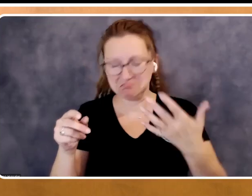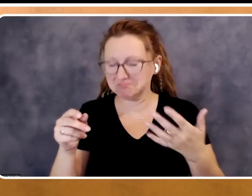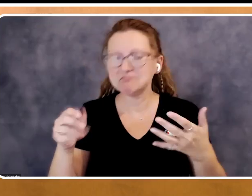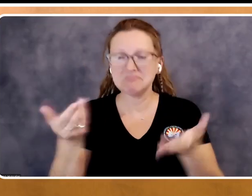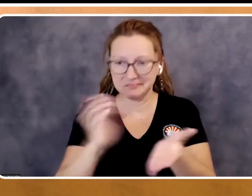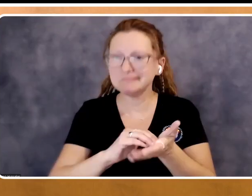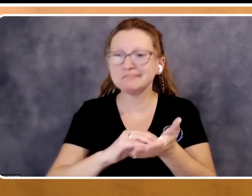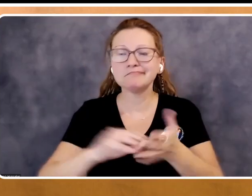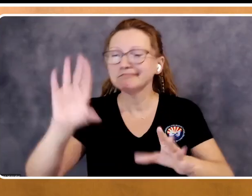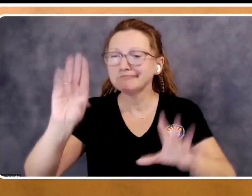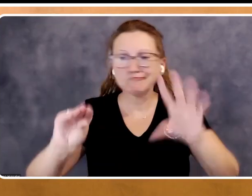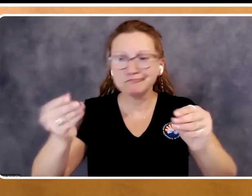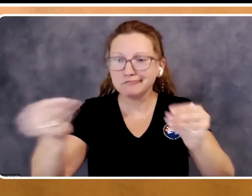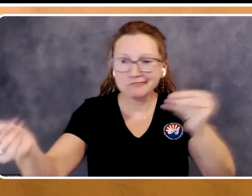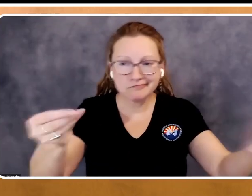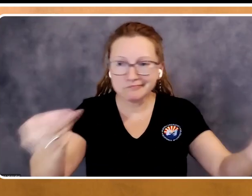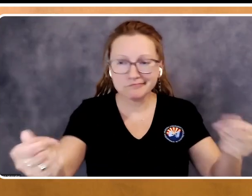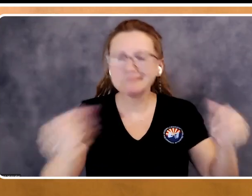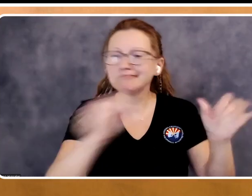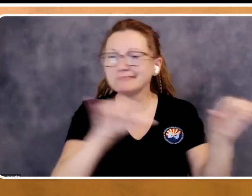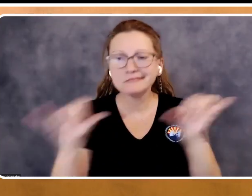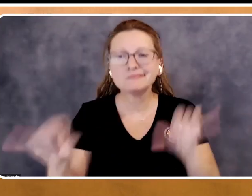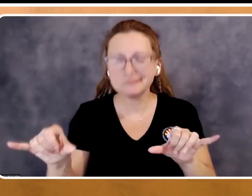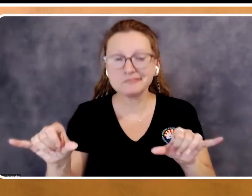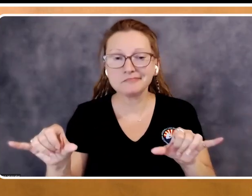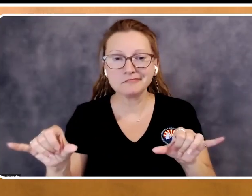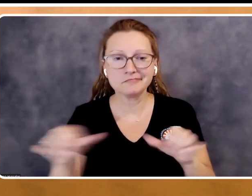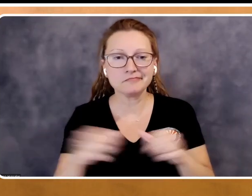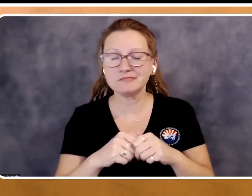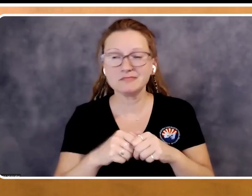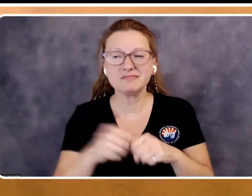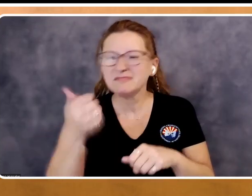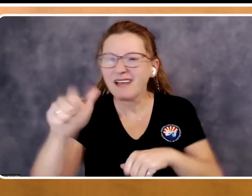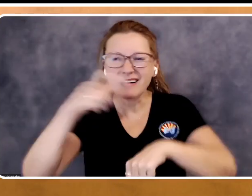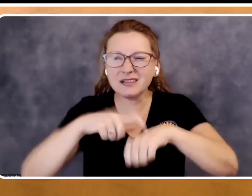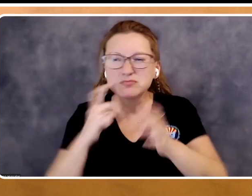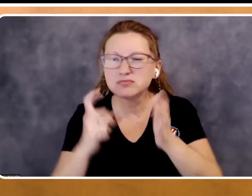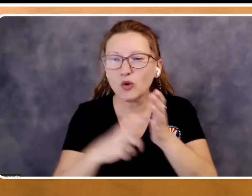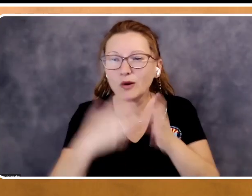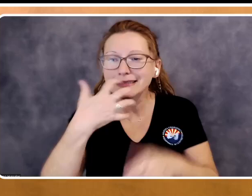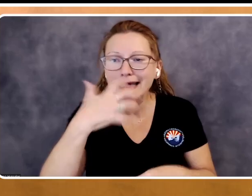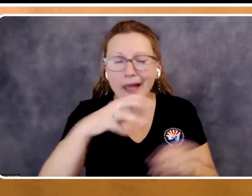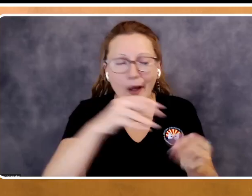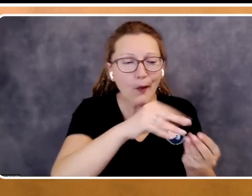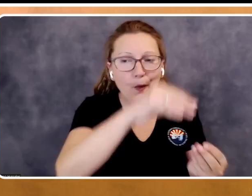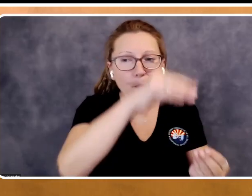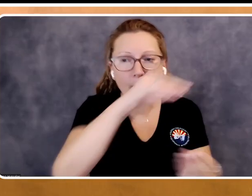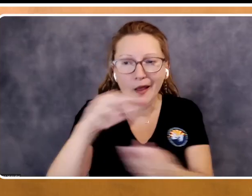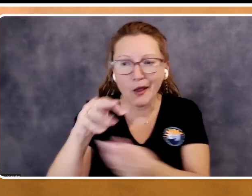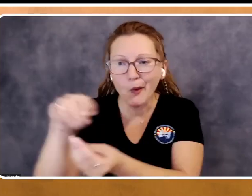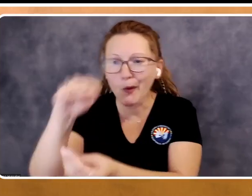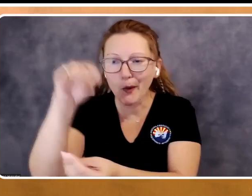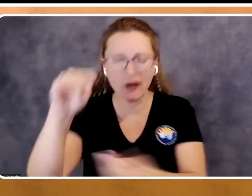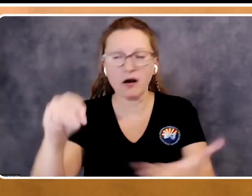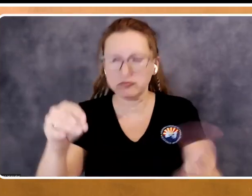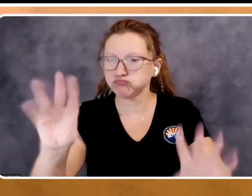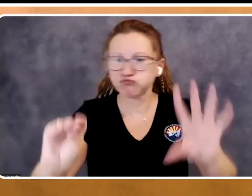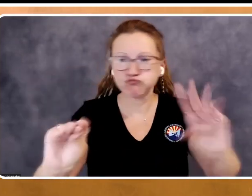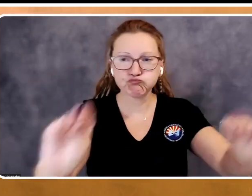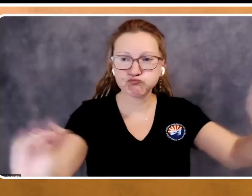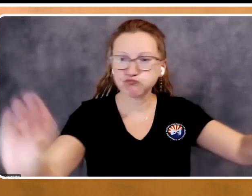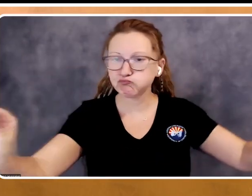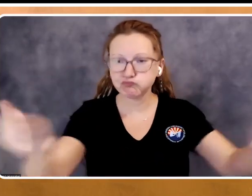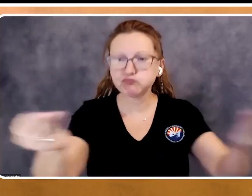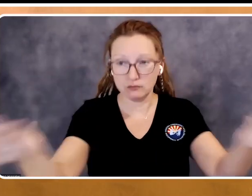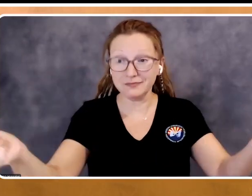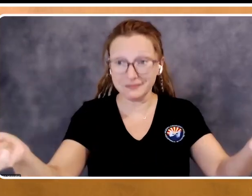the line and mopping up and gaining depth, and that means they're just putting out all the heat off the main edge of the fire. So as we're working